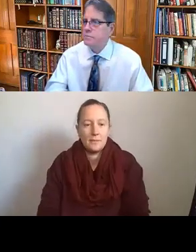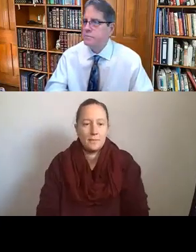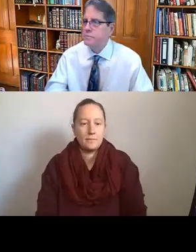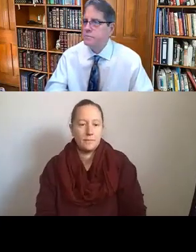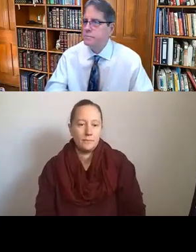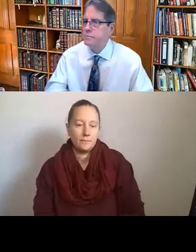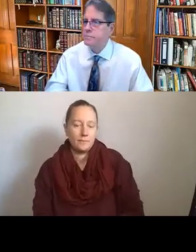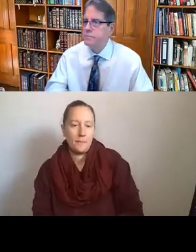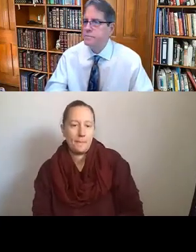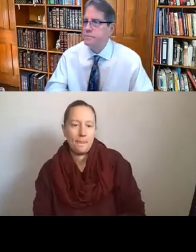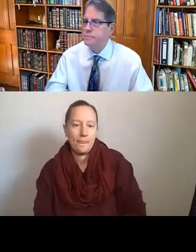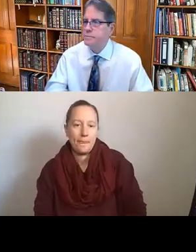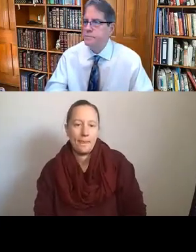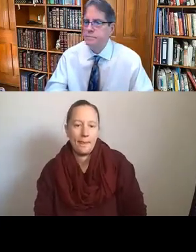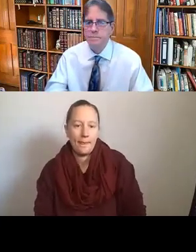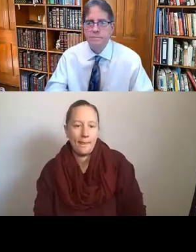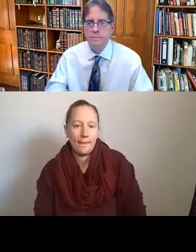Hi, everyone.